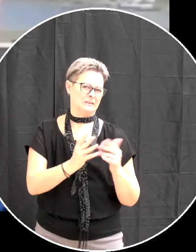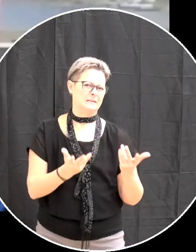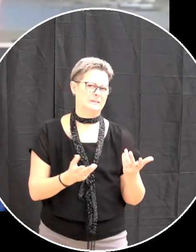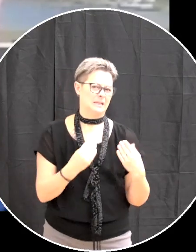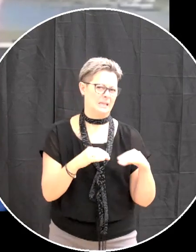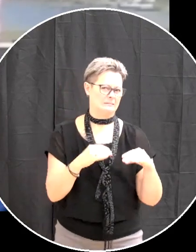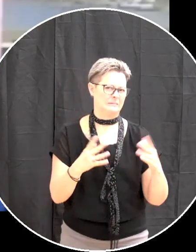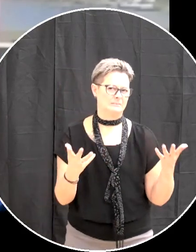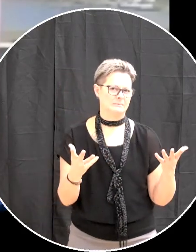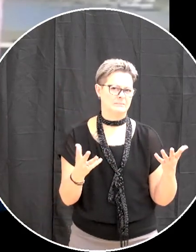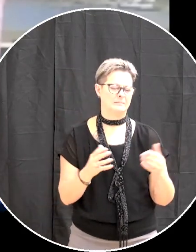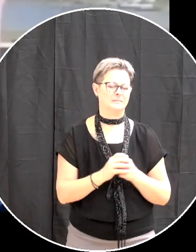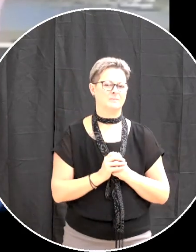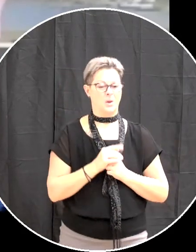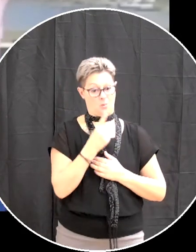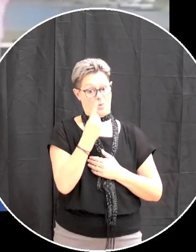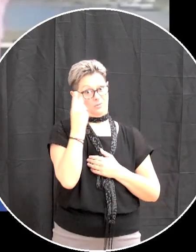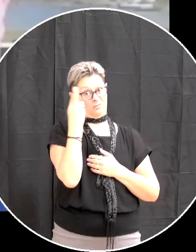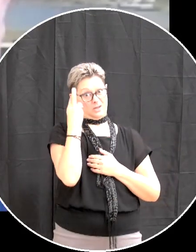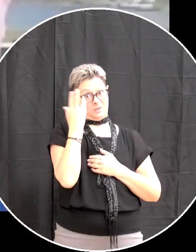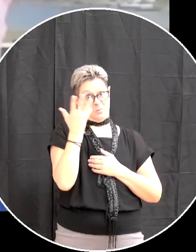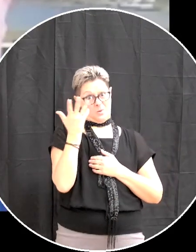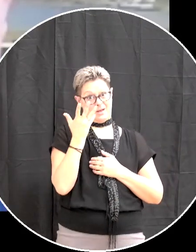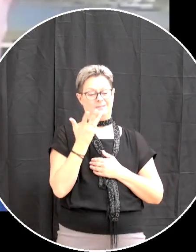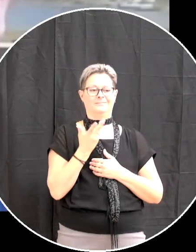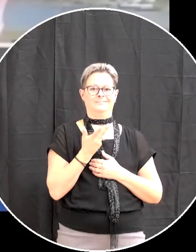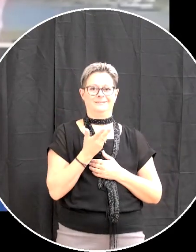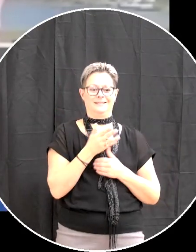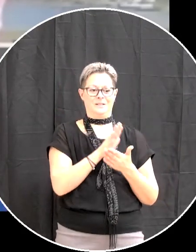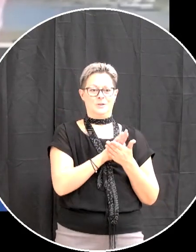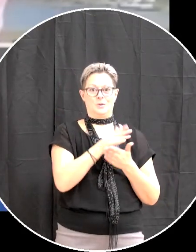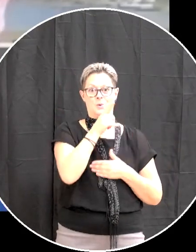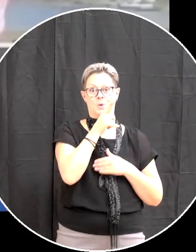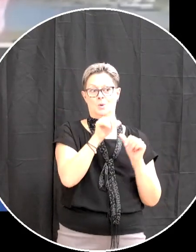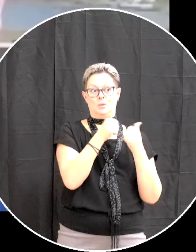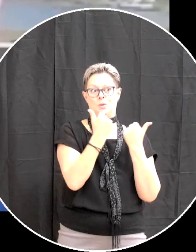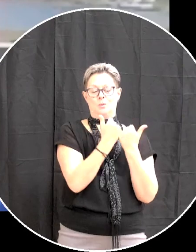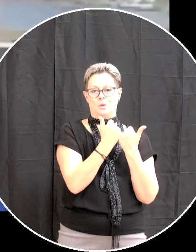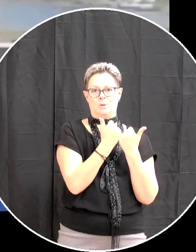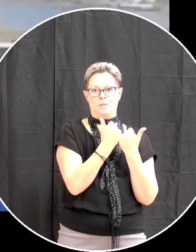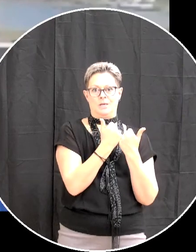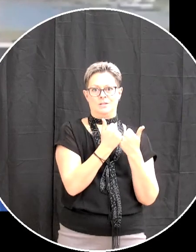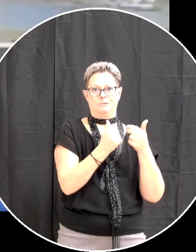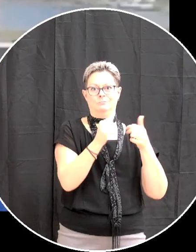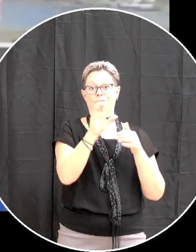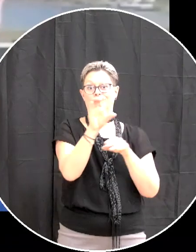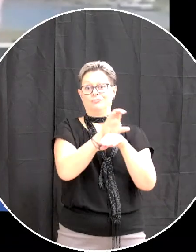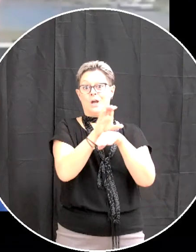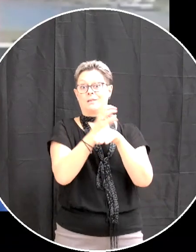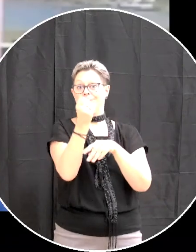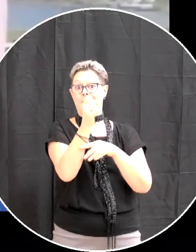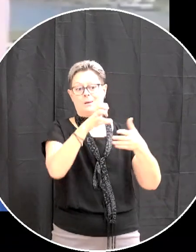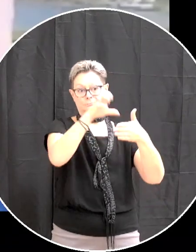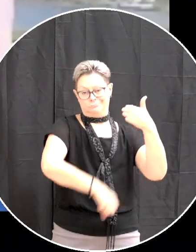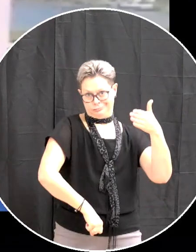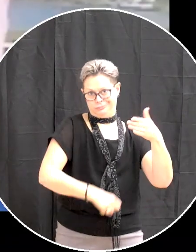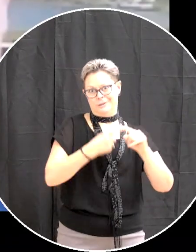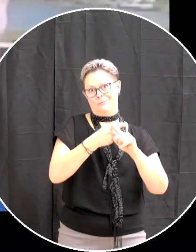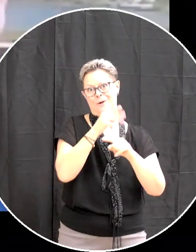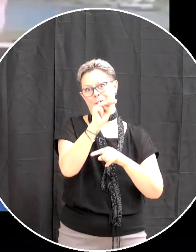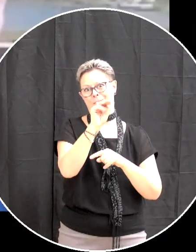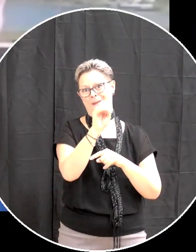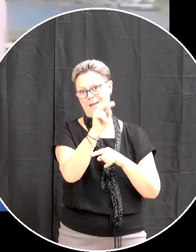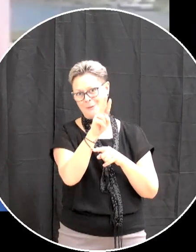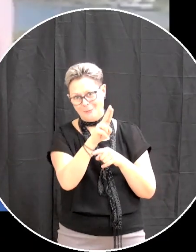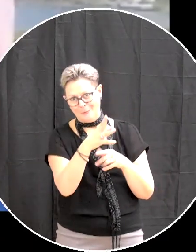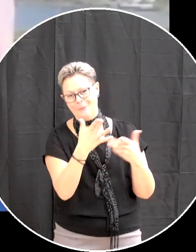Obviously, one reason was the School Lunch Association removing chocolate milk from the menu. And of course, the big